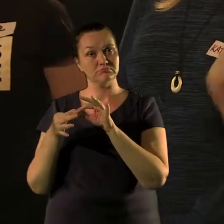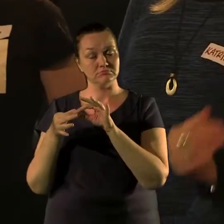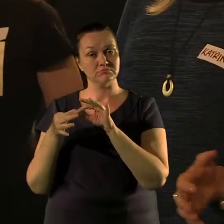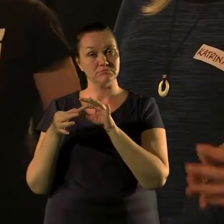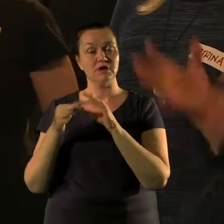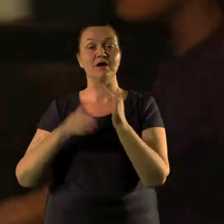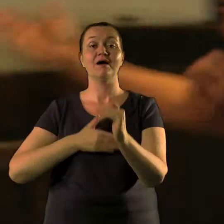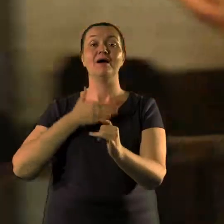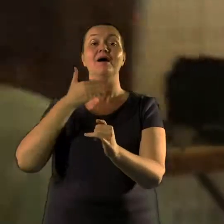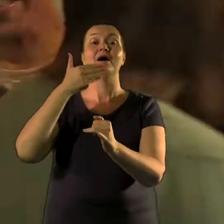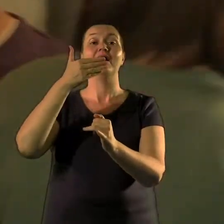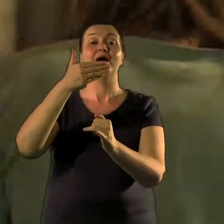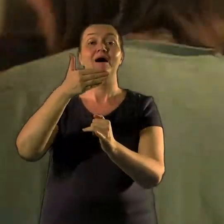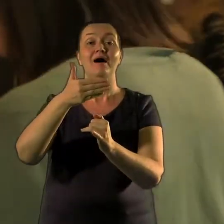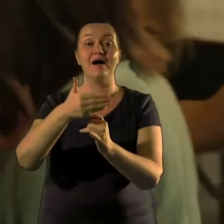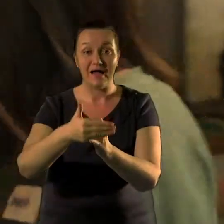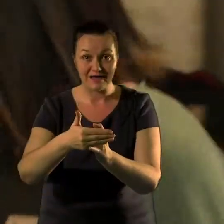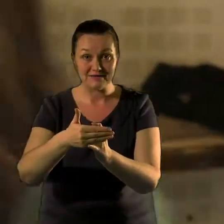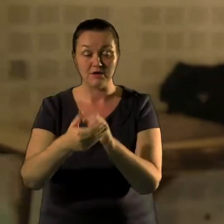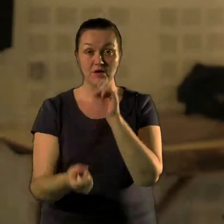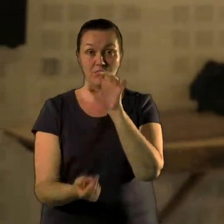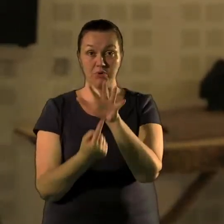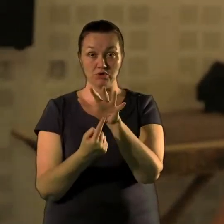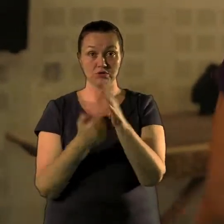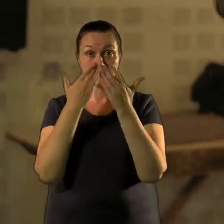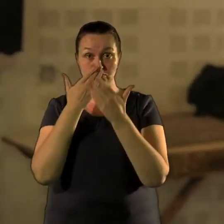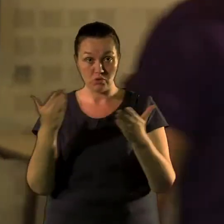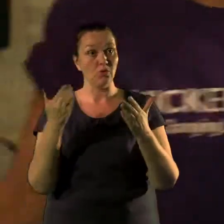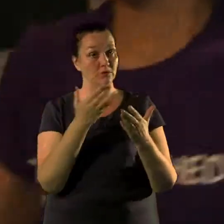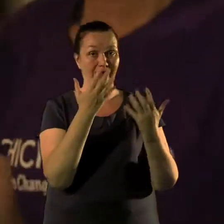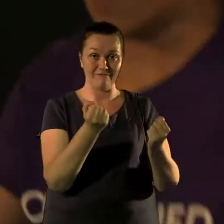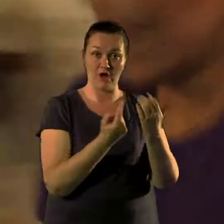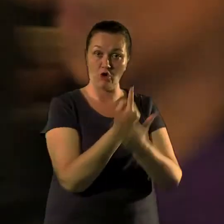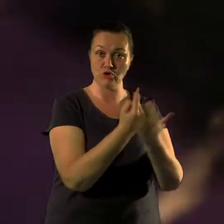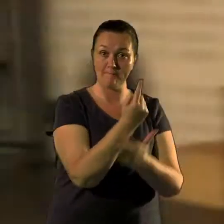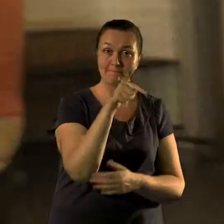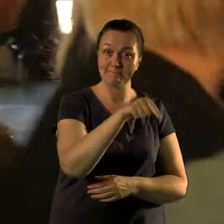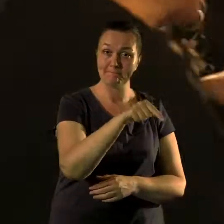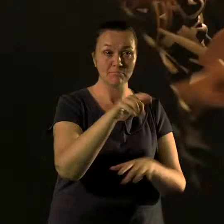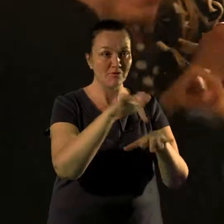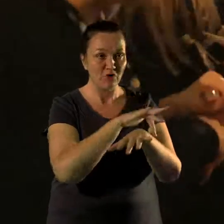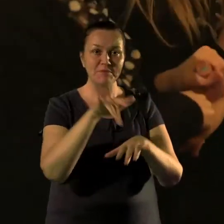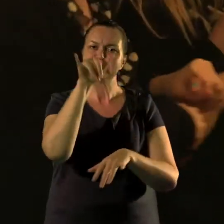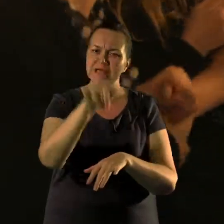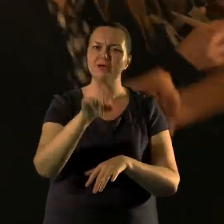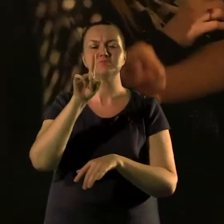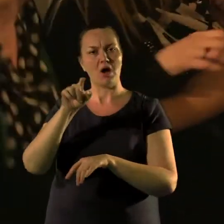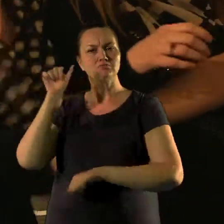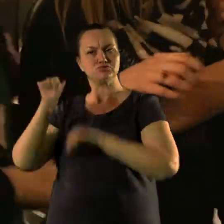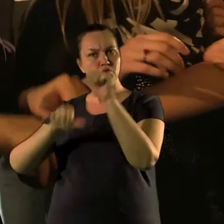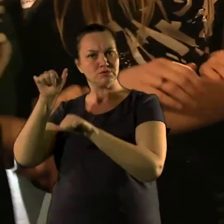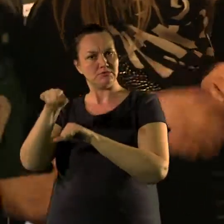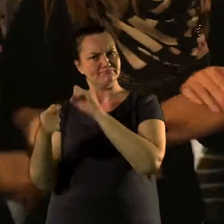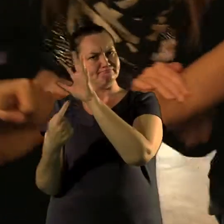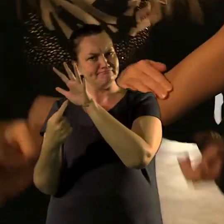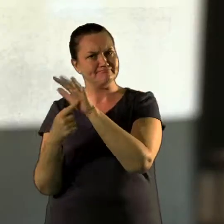those people can create outcomes, but the process is crucial as well. I think in terms of the way